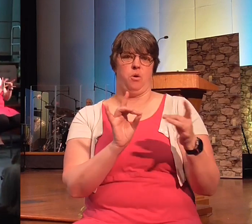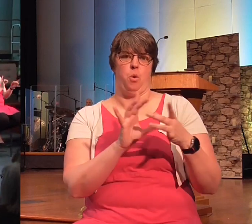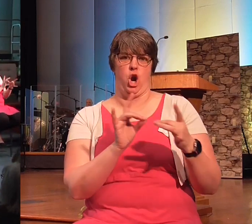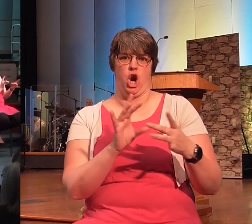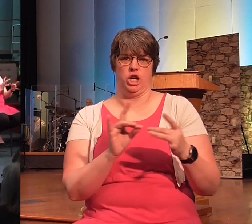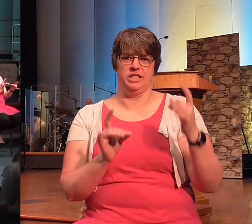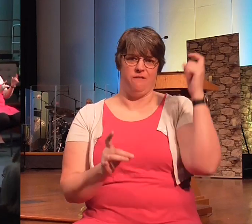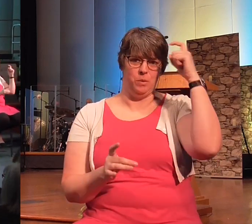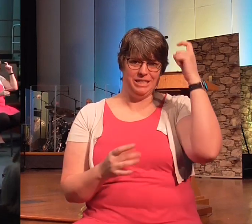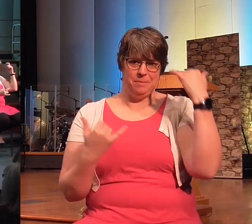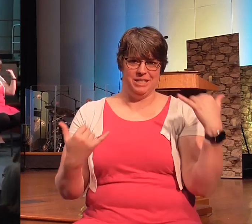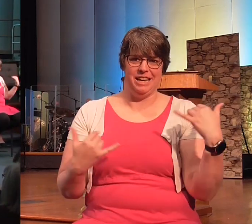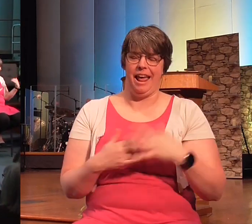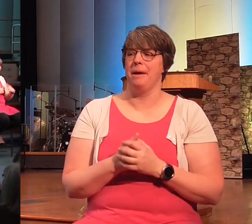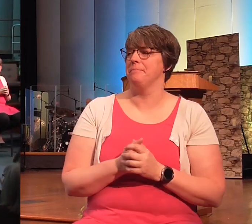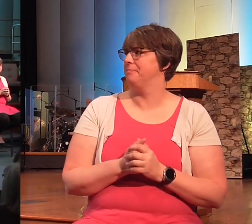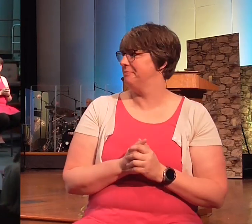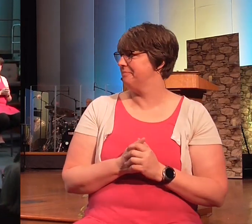today.